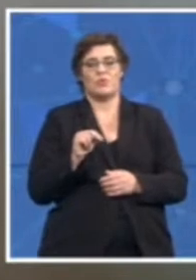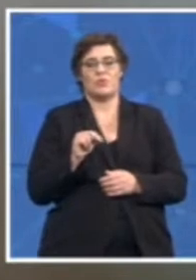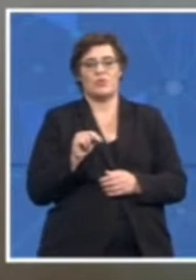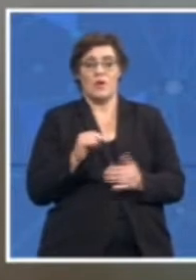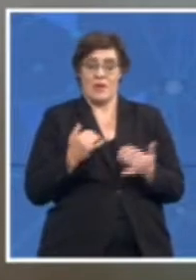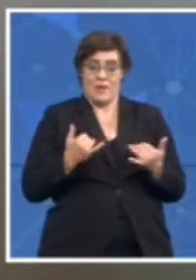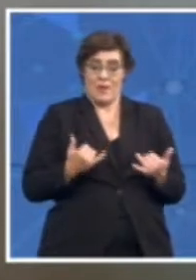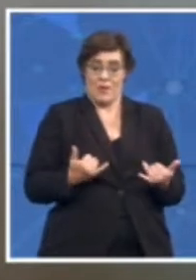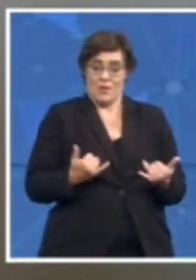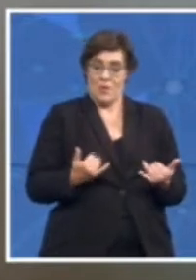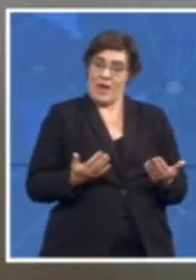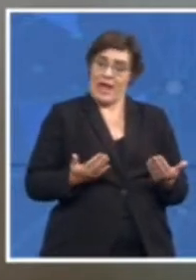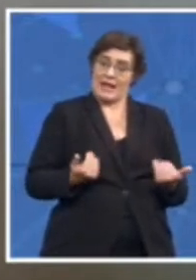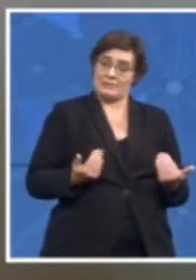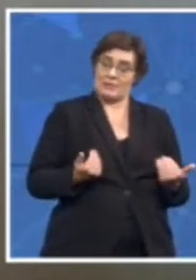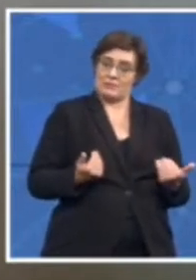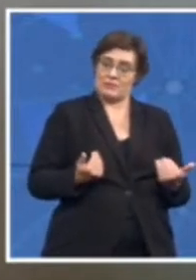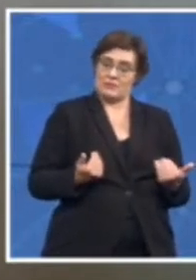envisage a continuous